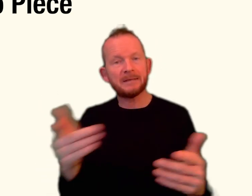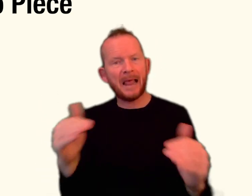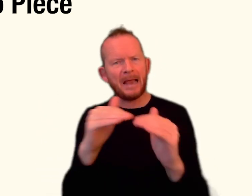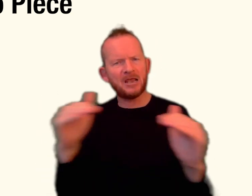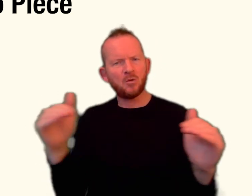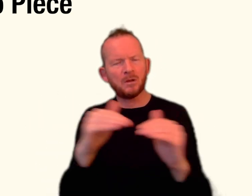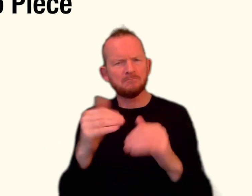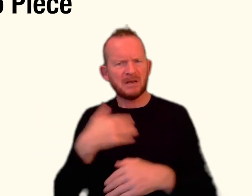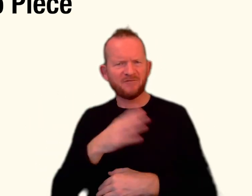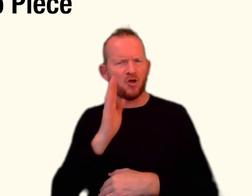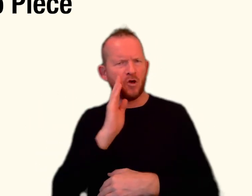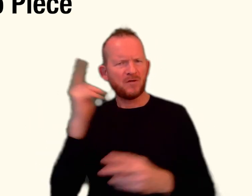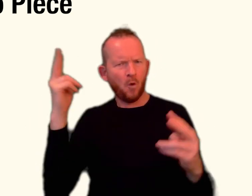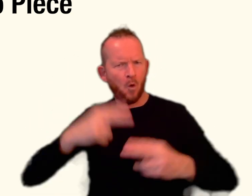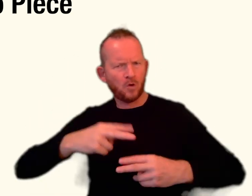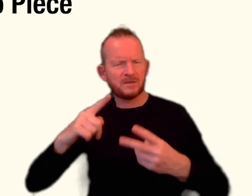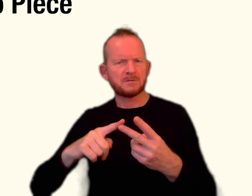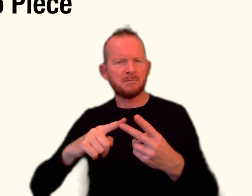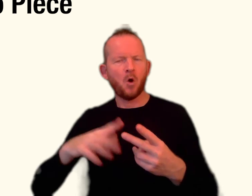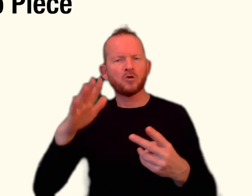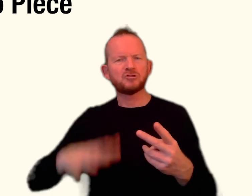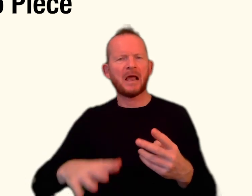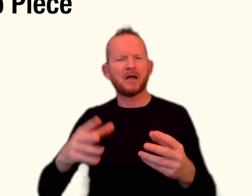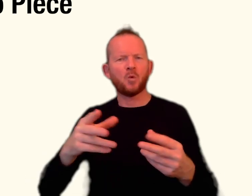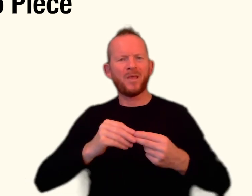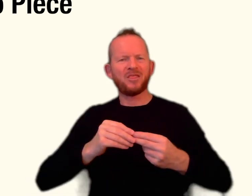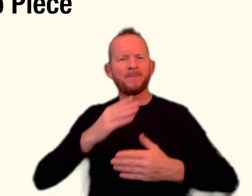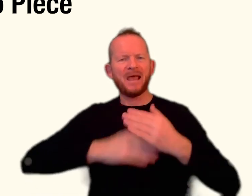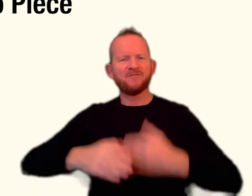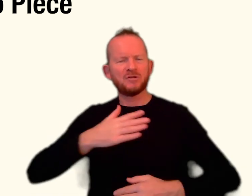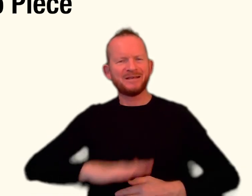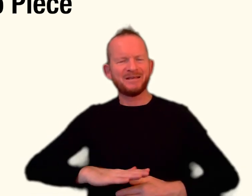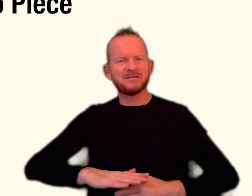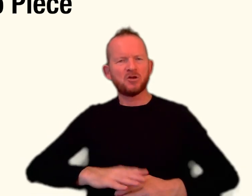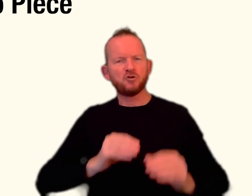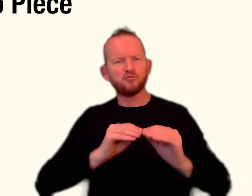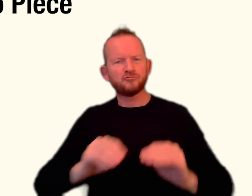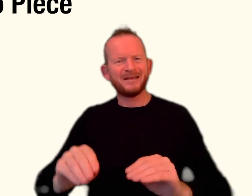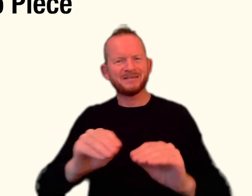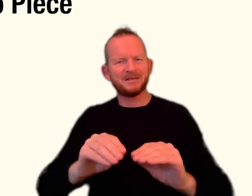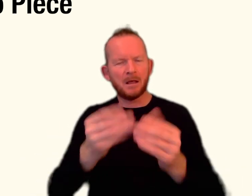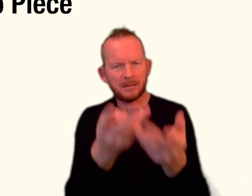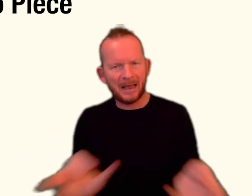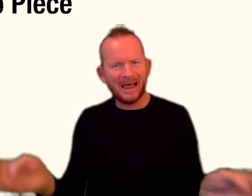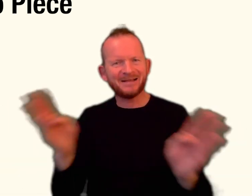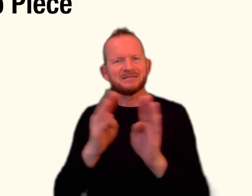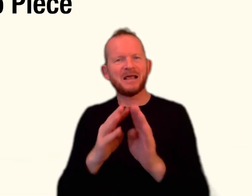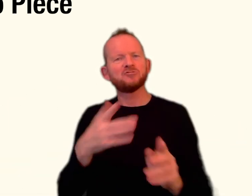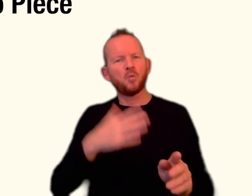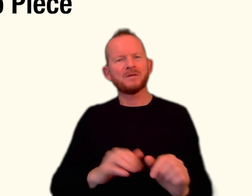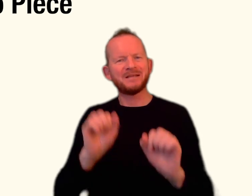heard of autism or a child with behavioural needs. You treated all your class as you wanted them to treat each